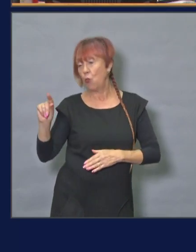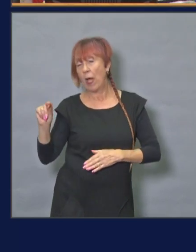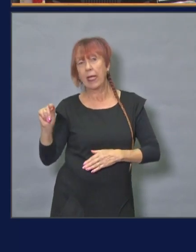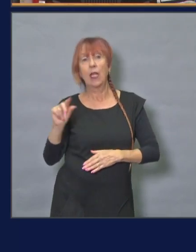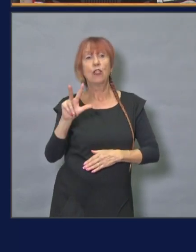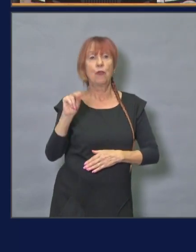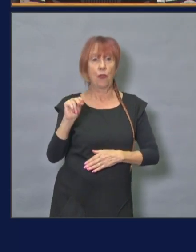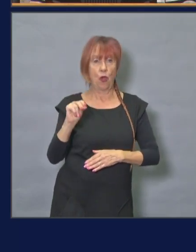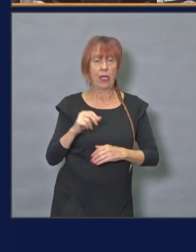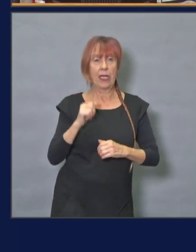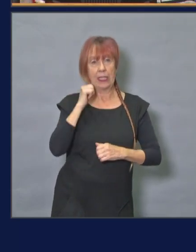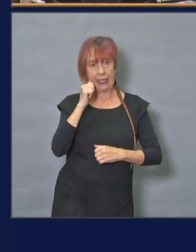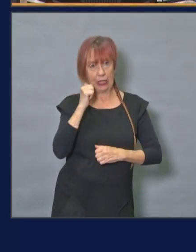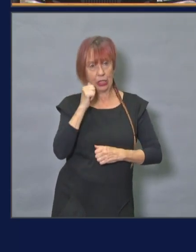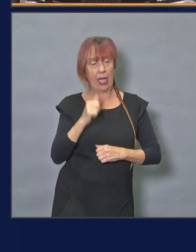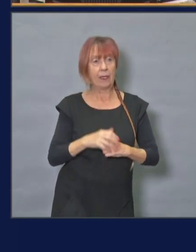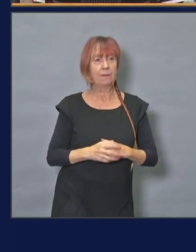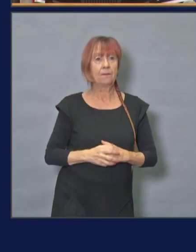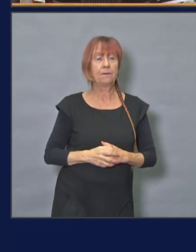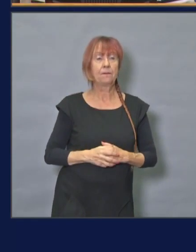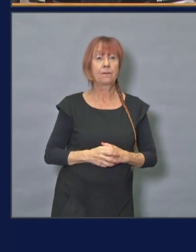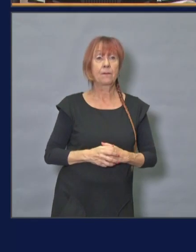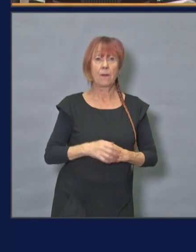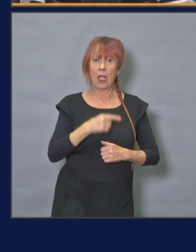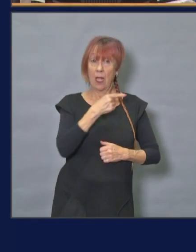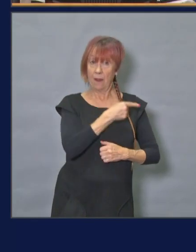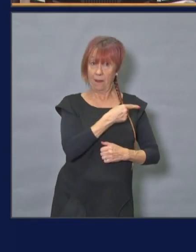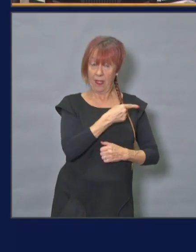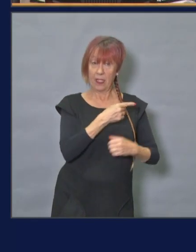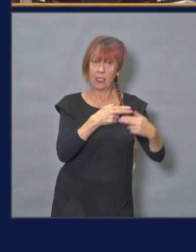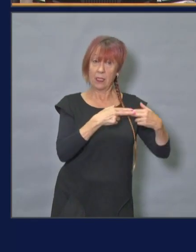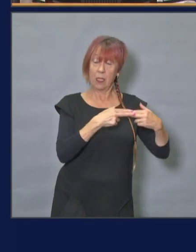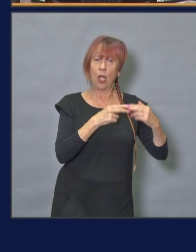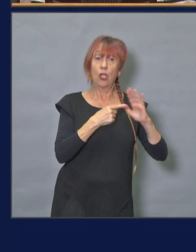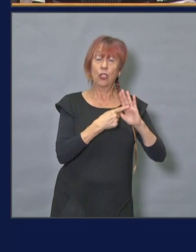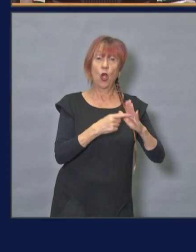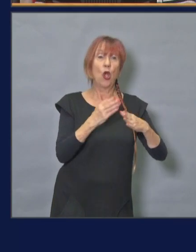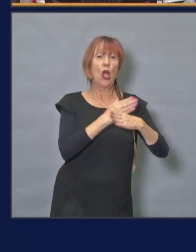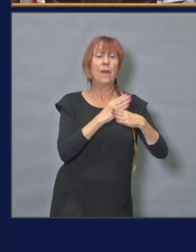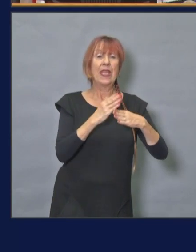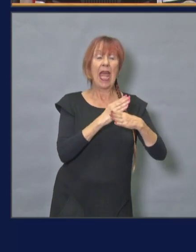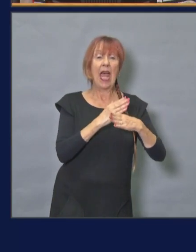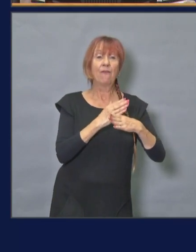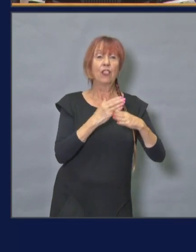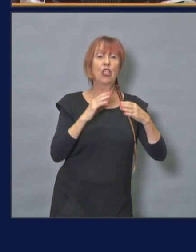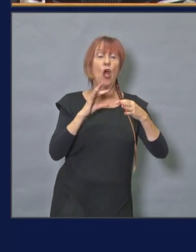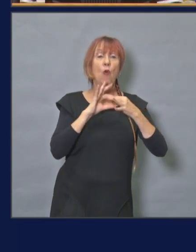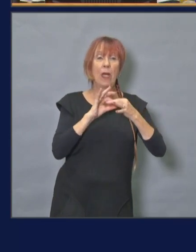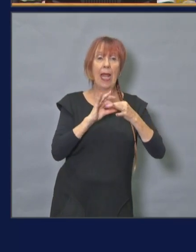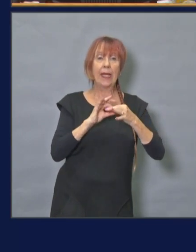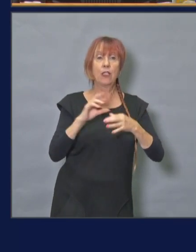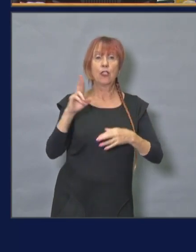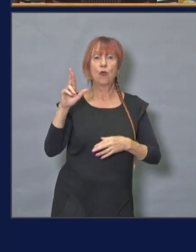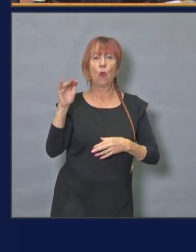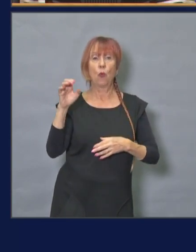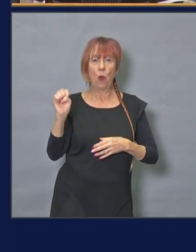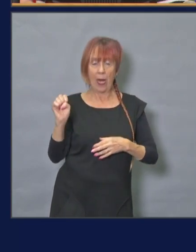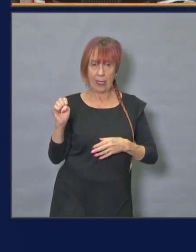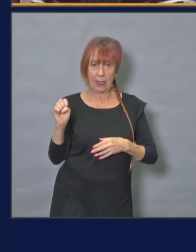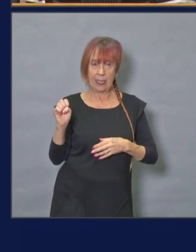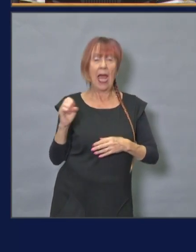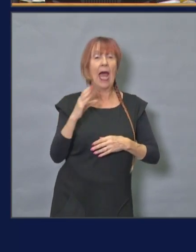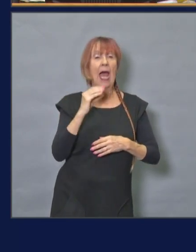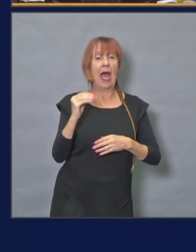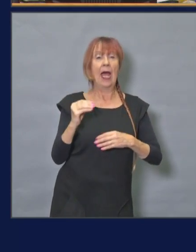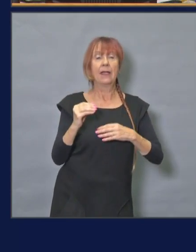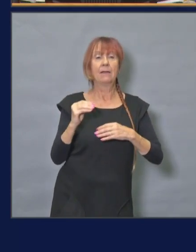The next slide. This slide shows the average daily deaths by race and ethnicity. It's a busy slide, but it's an